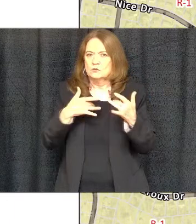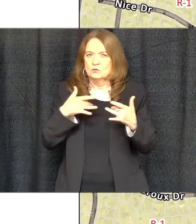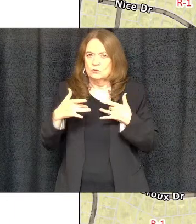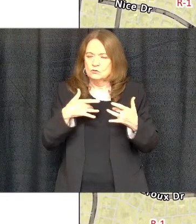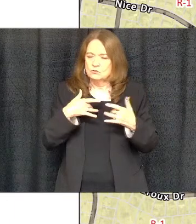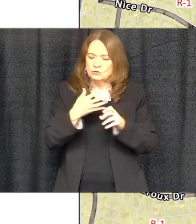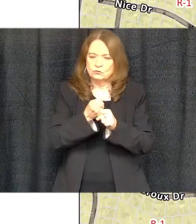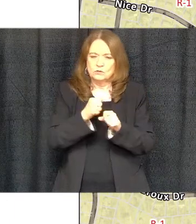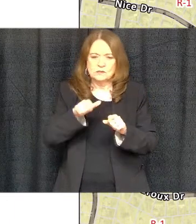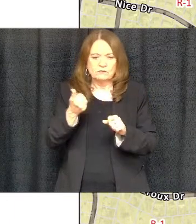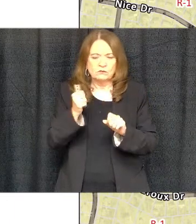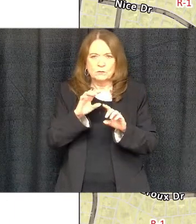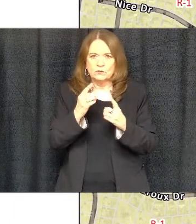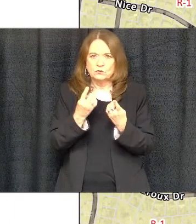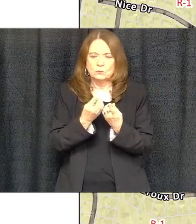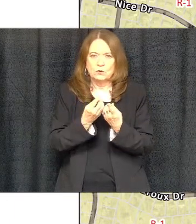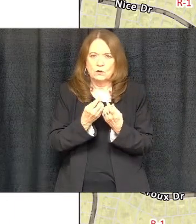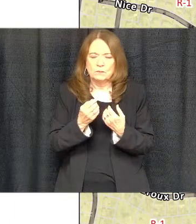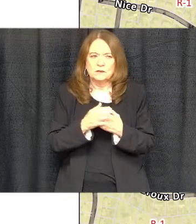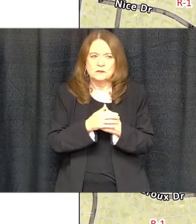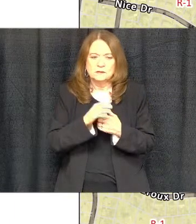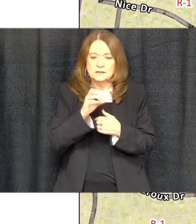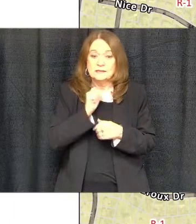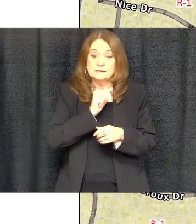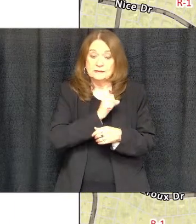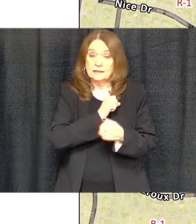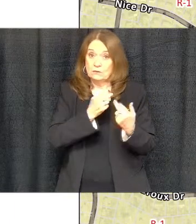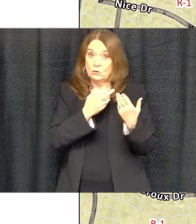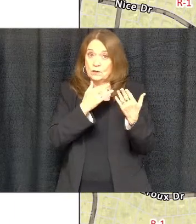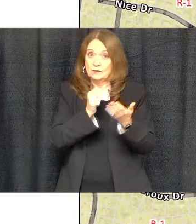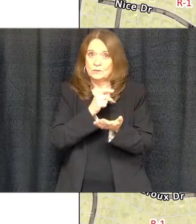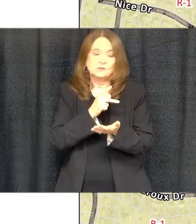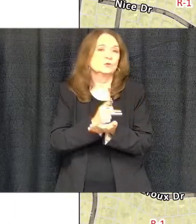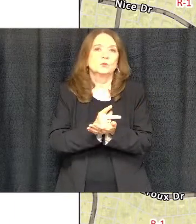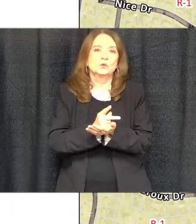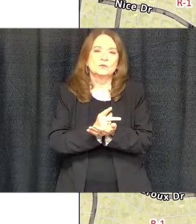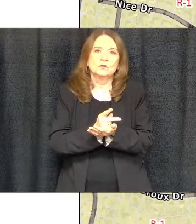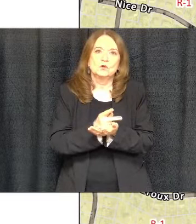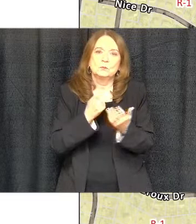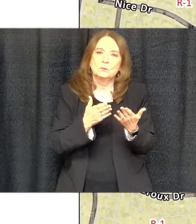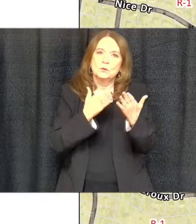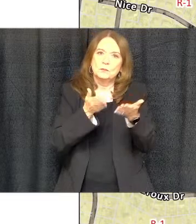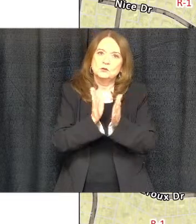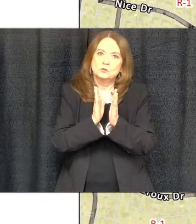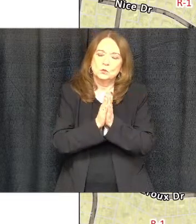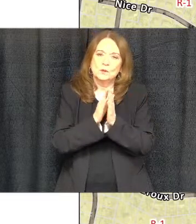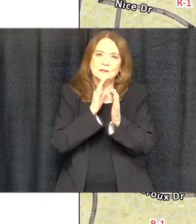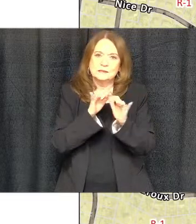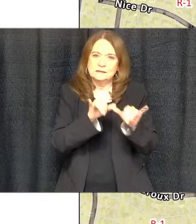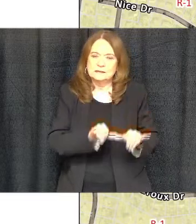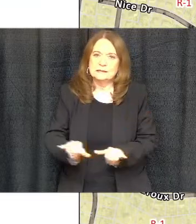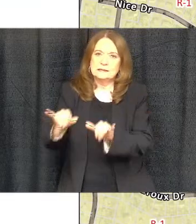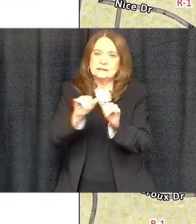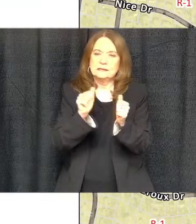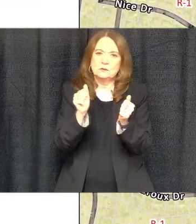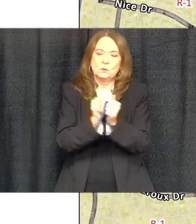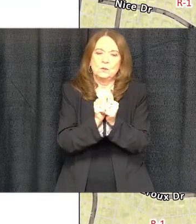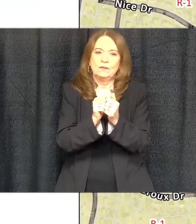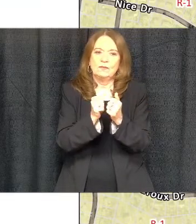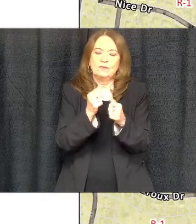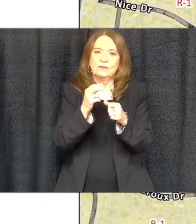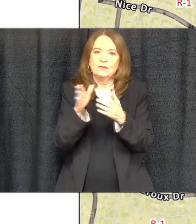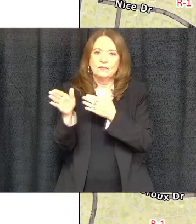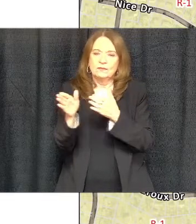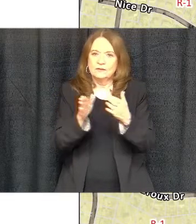from other departments. Staff does recommend approval. The proposed request is consistent with the land use plan.